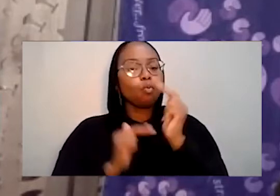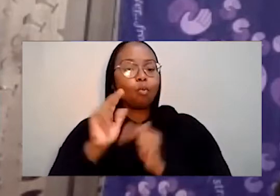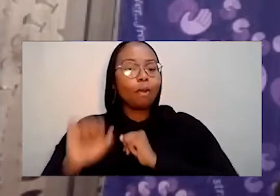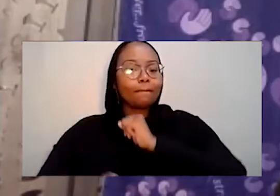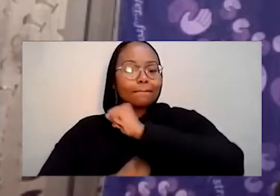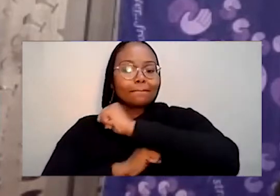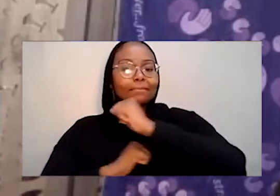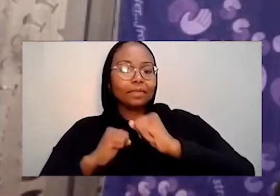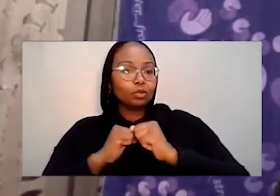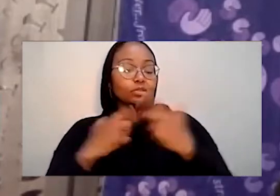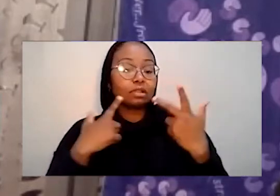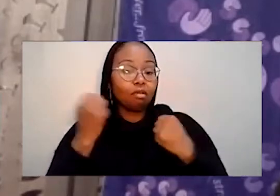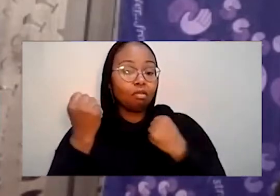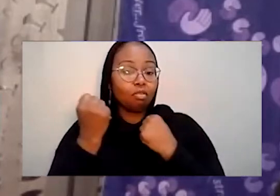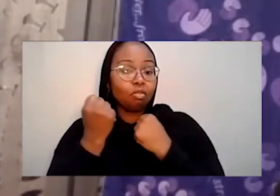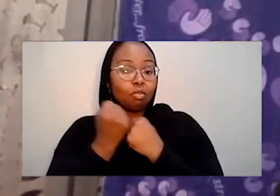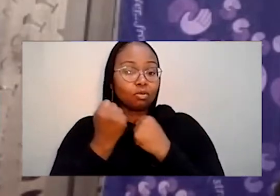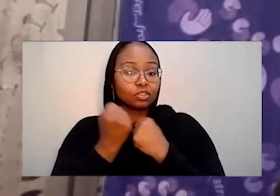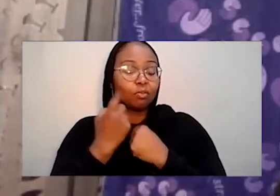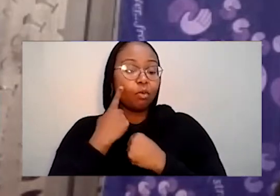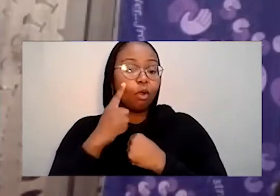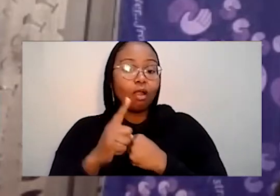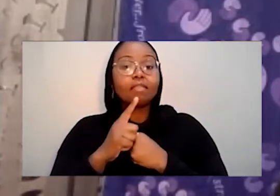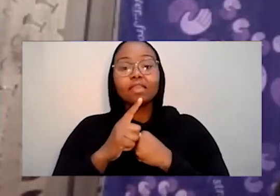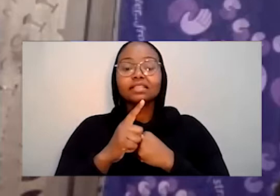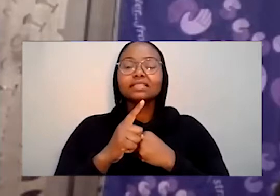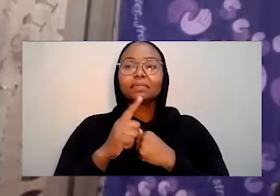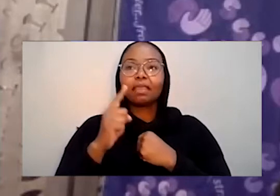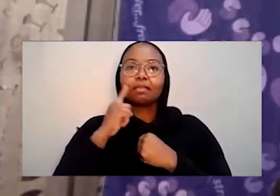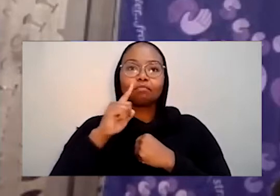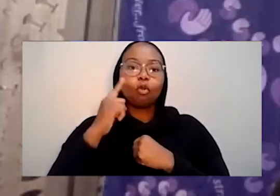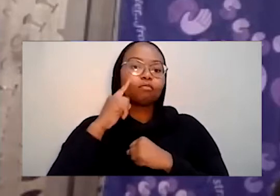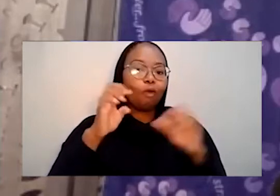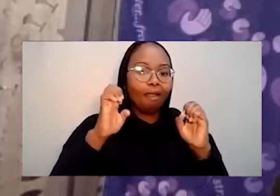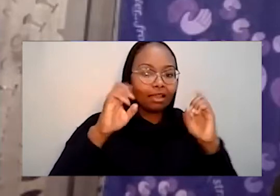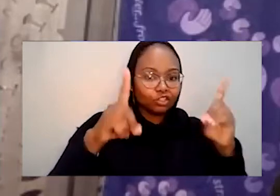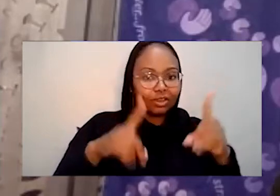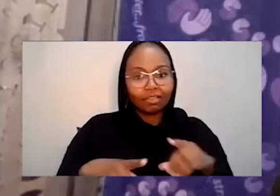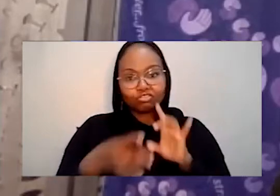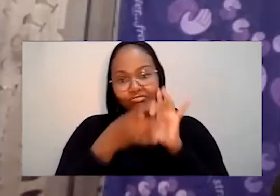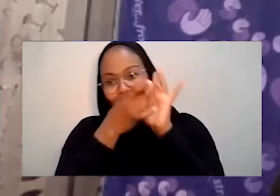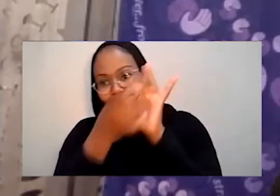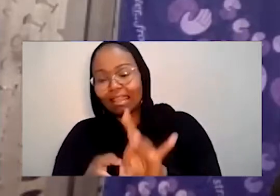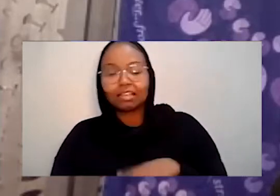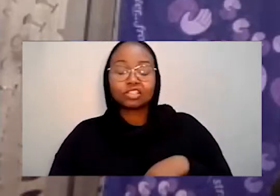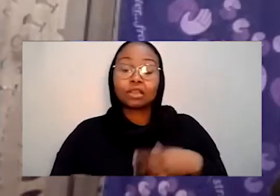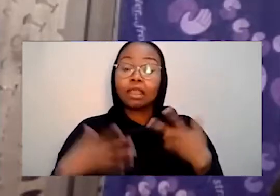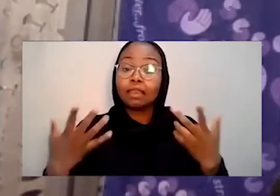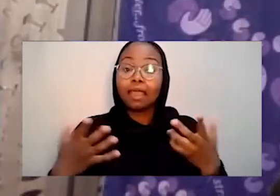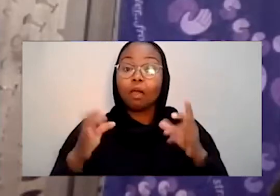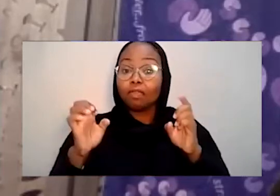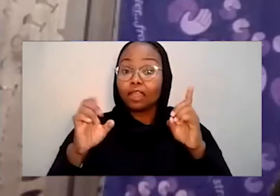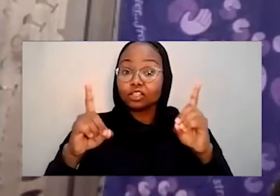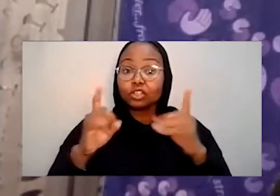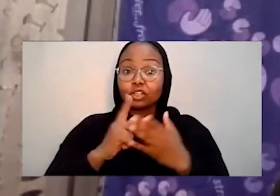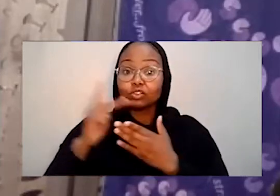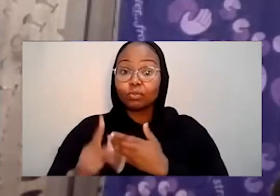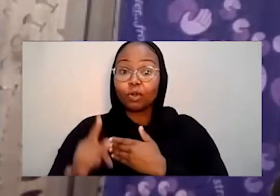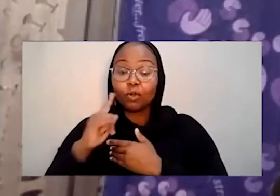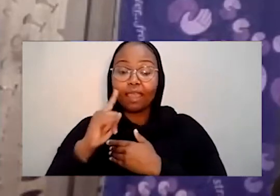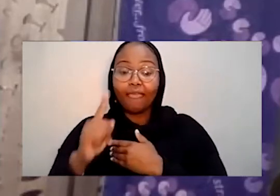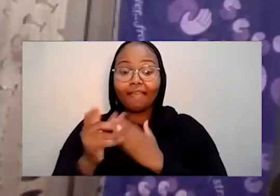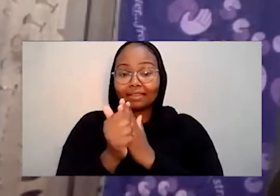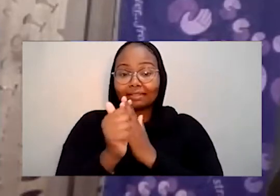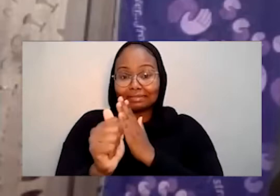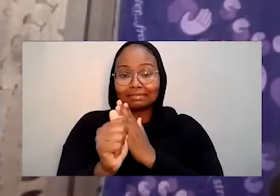being formed to connect, educate, and advocate. With educational programs and skill-building workshops,